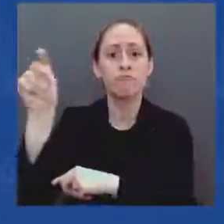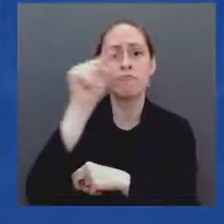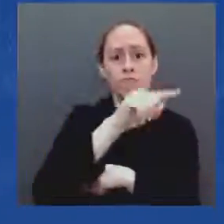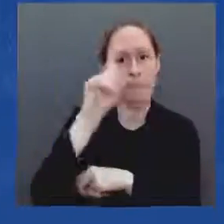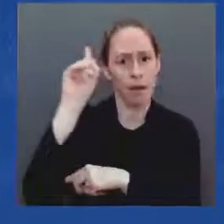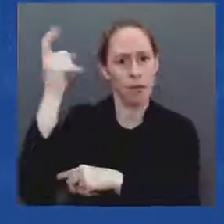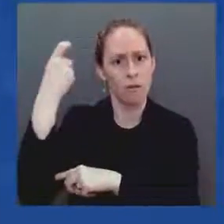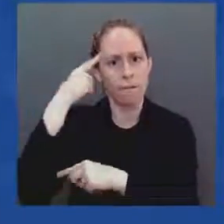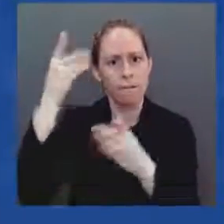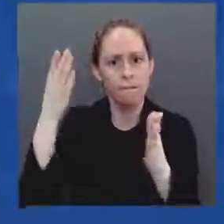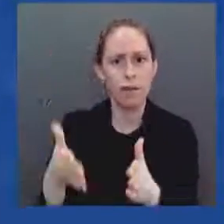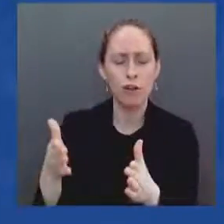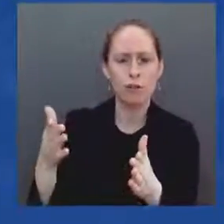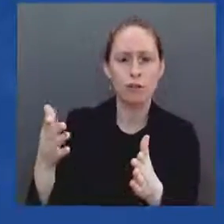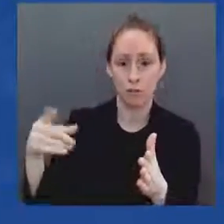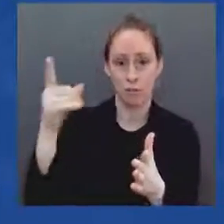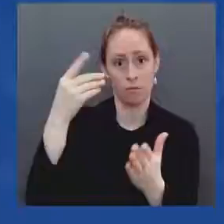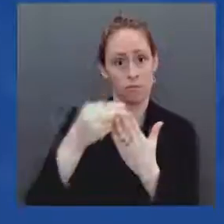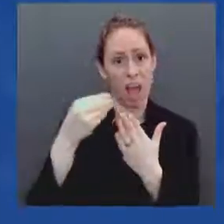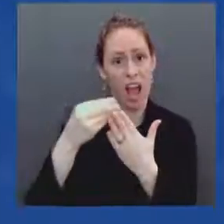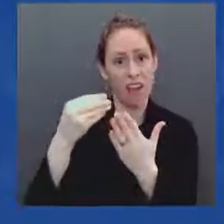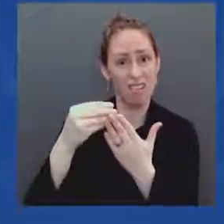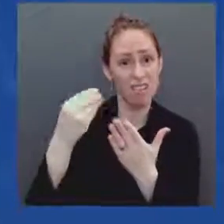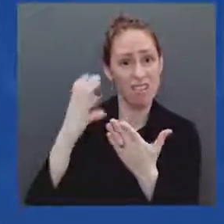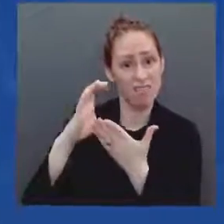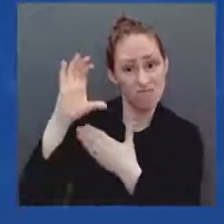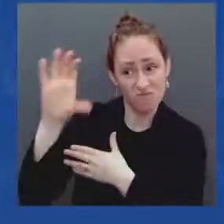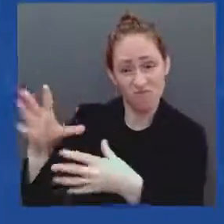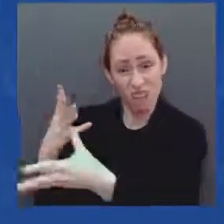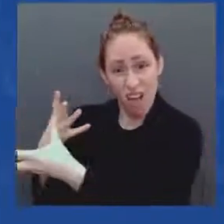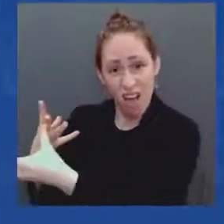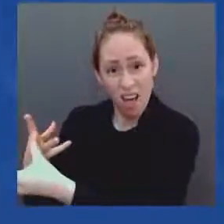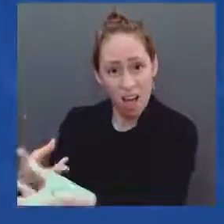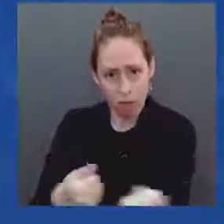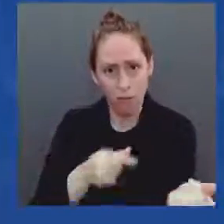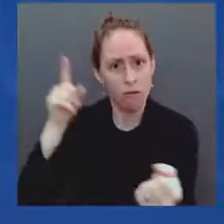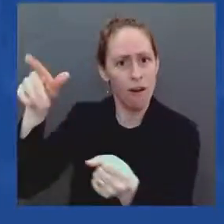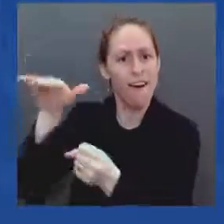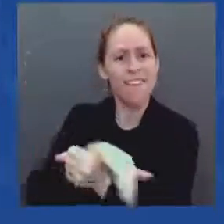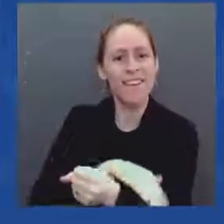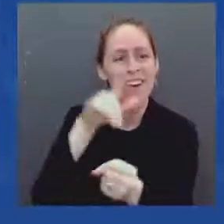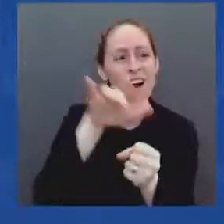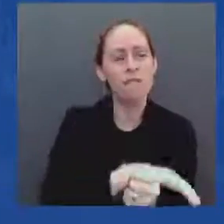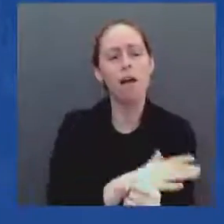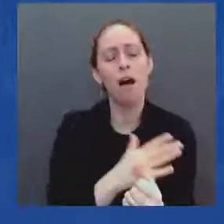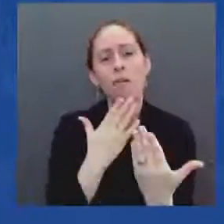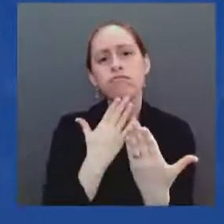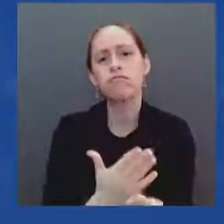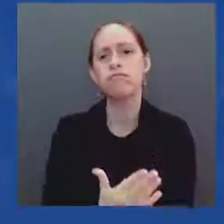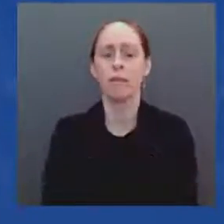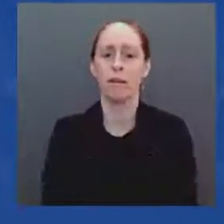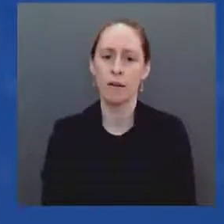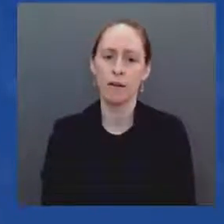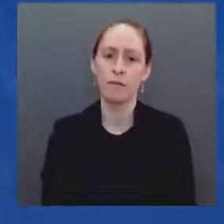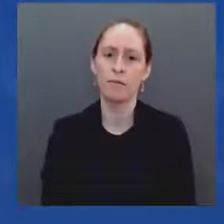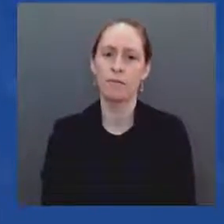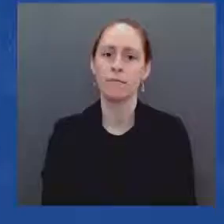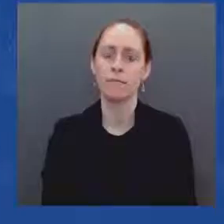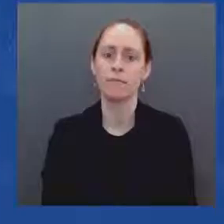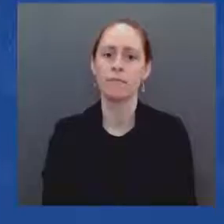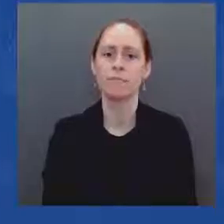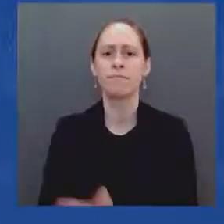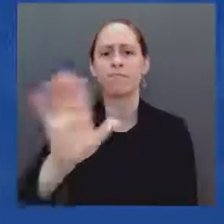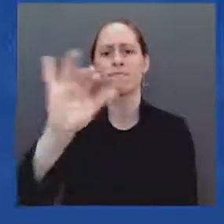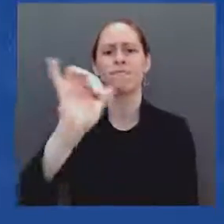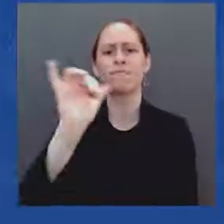keeping schools open. Your voice has been important from a national perspective. Our schools are open in classroom